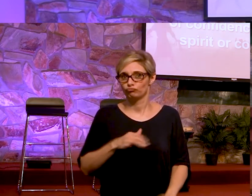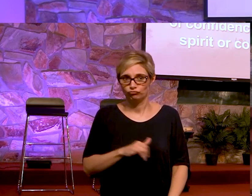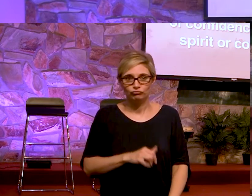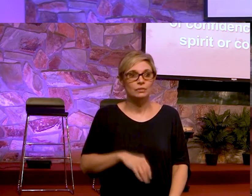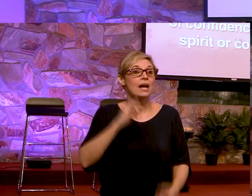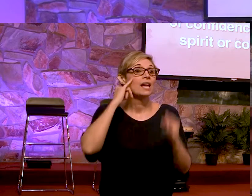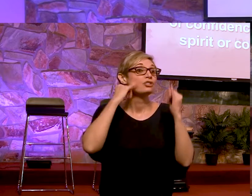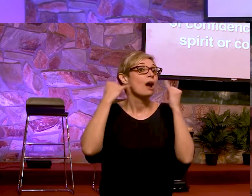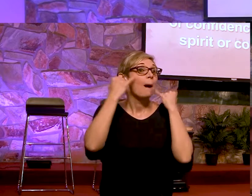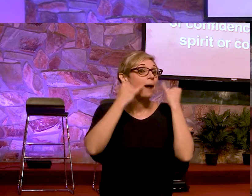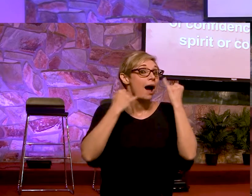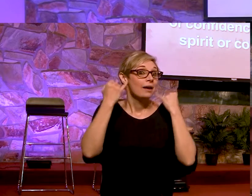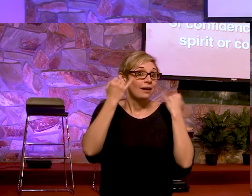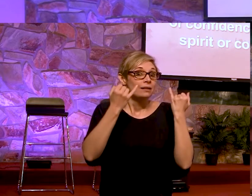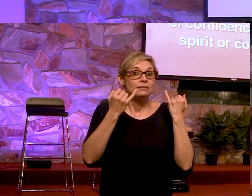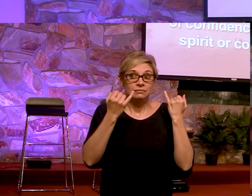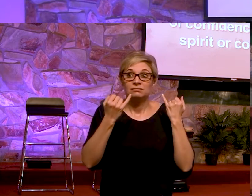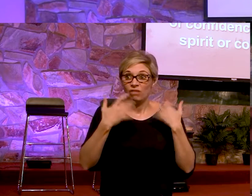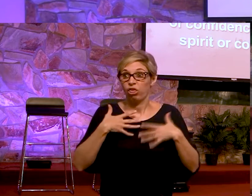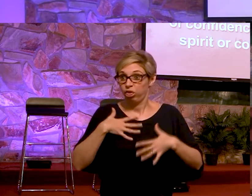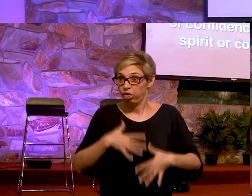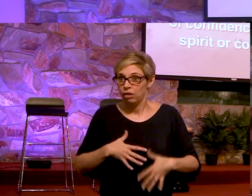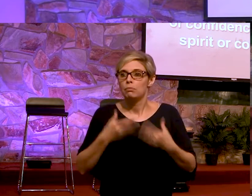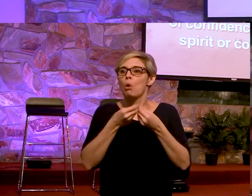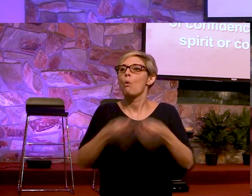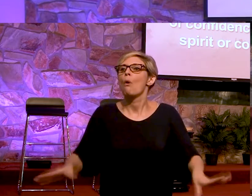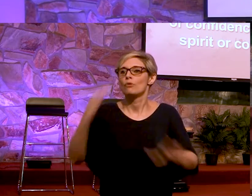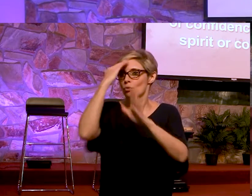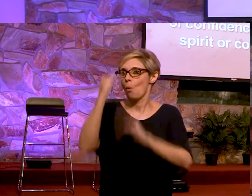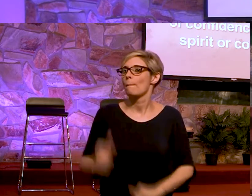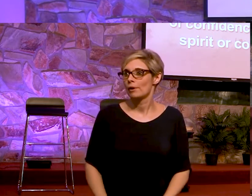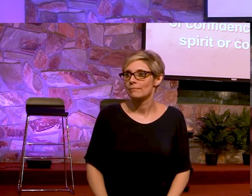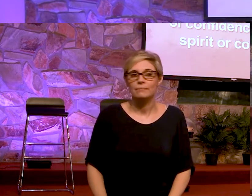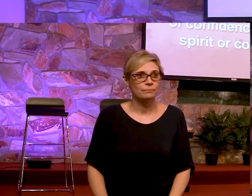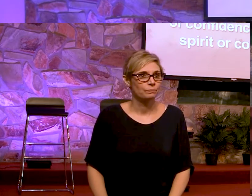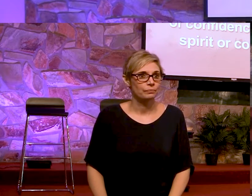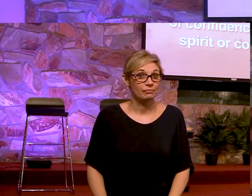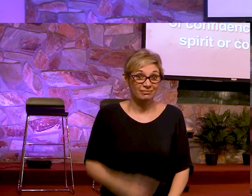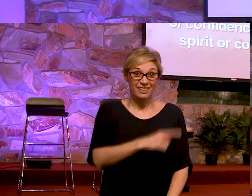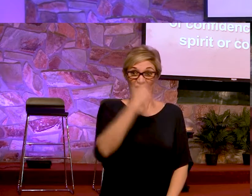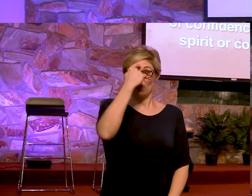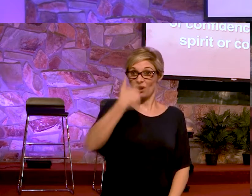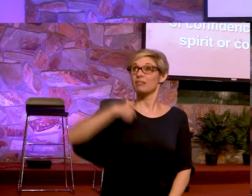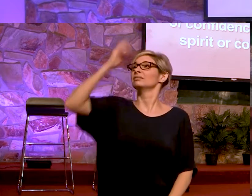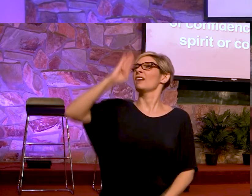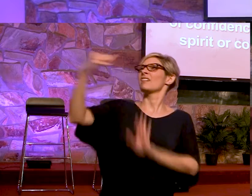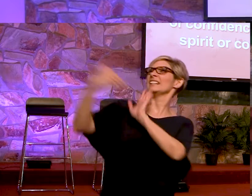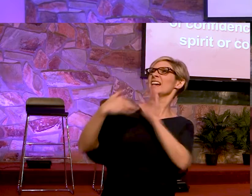Jeremiah at one time felt discouraged. In fact, he lost hope. He thought God was against him.